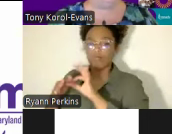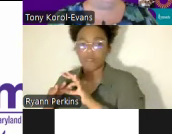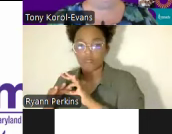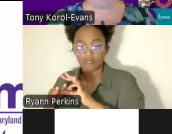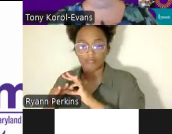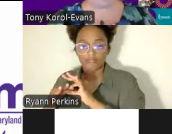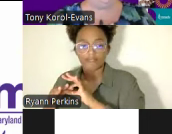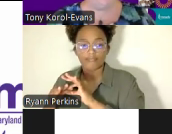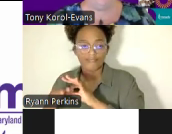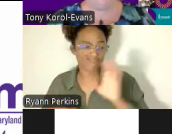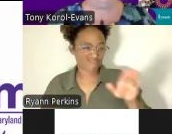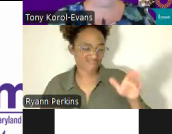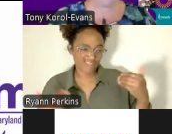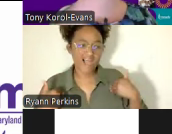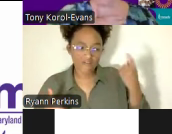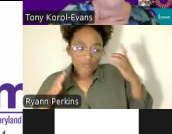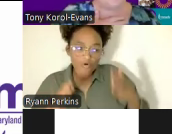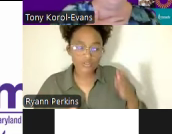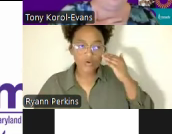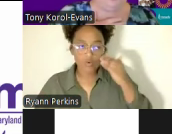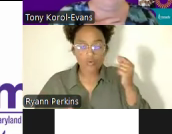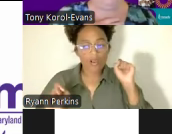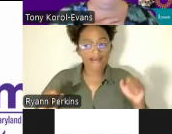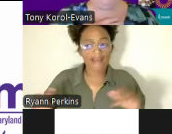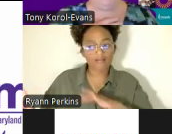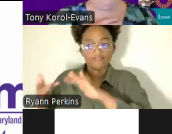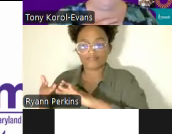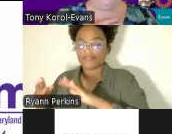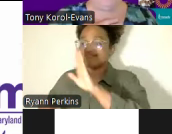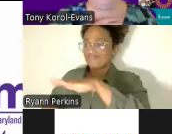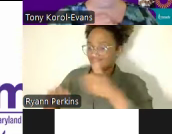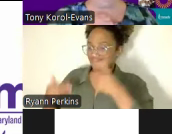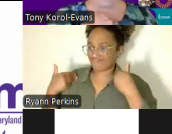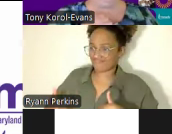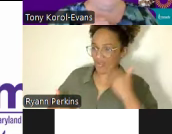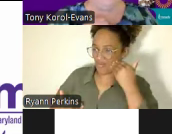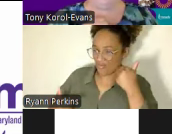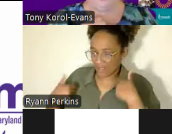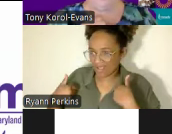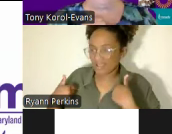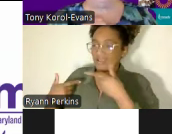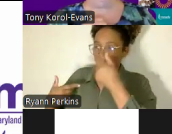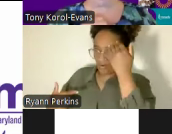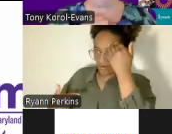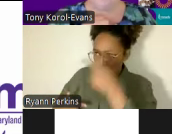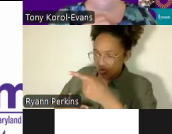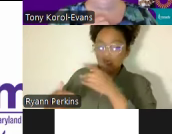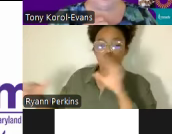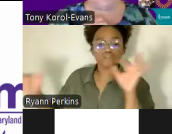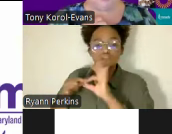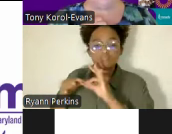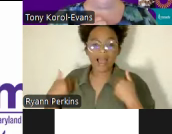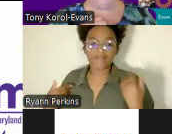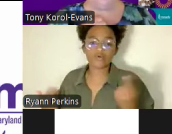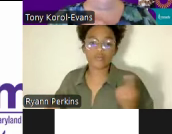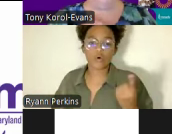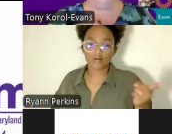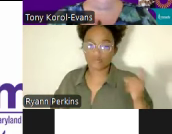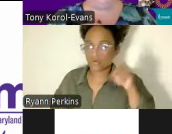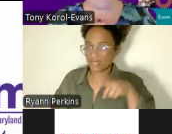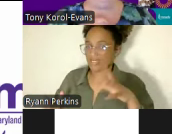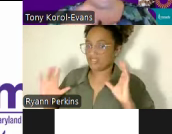can call Debbie and be like, hey, Debbie, this is Tony calling from MNADV. I have somebody here who's going to need to talk to